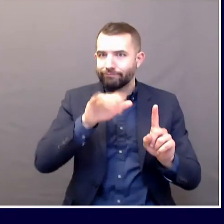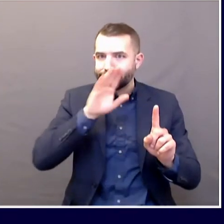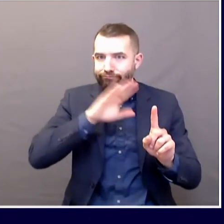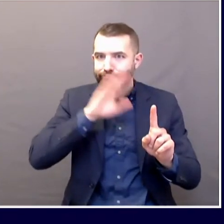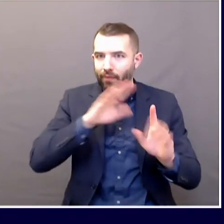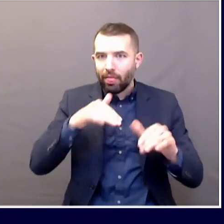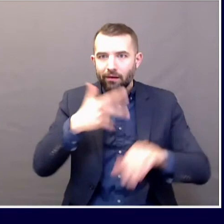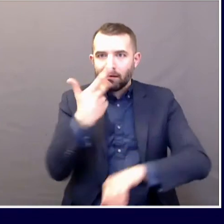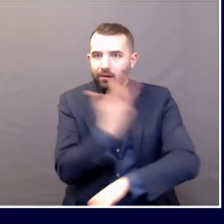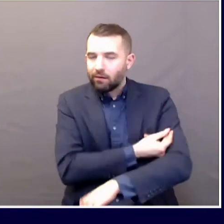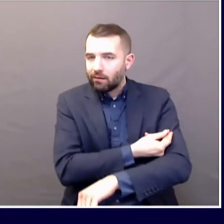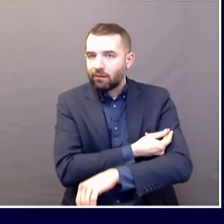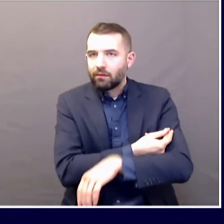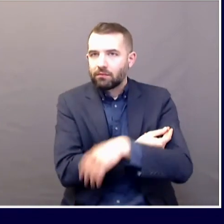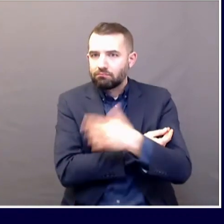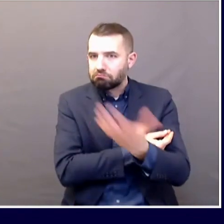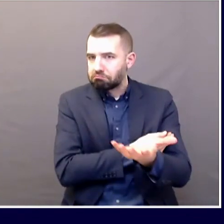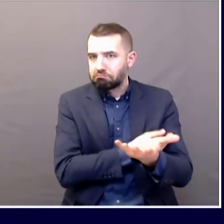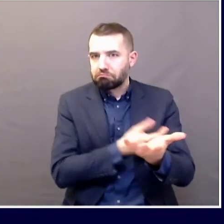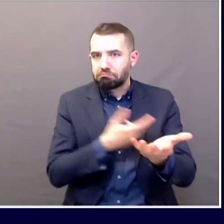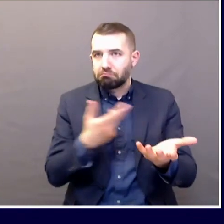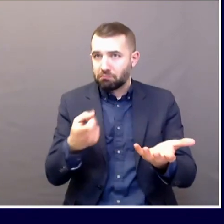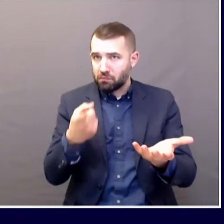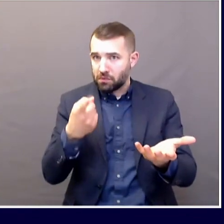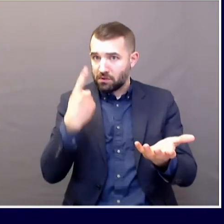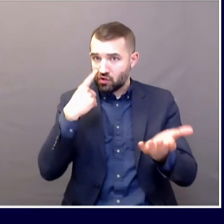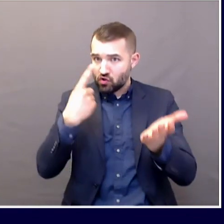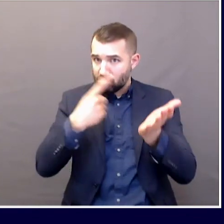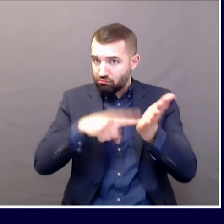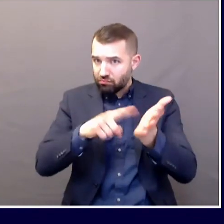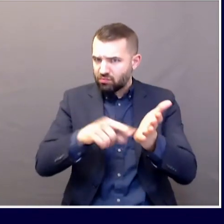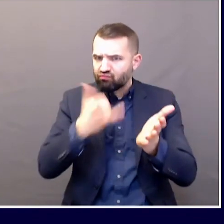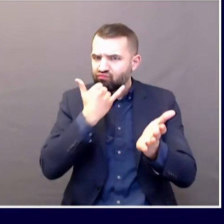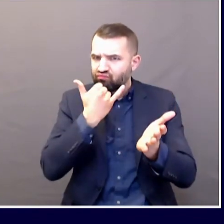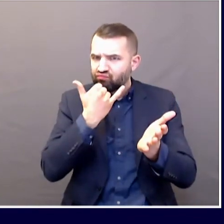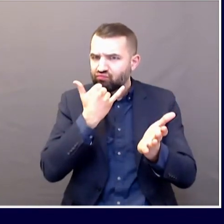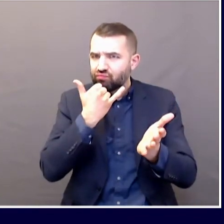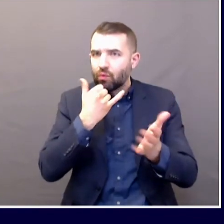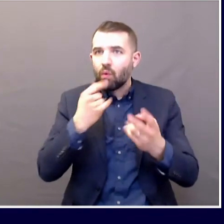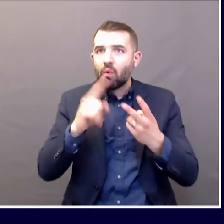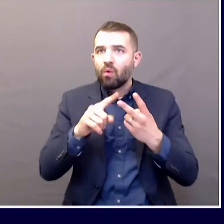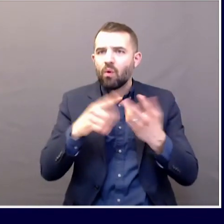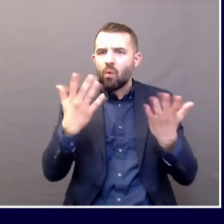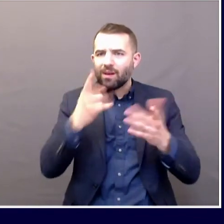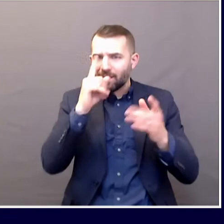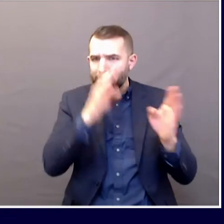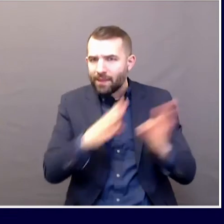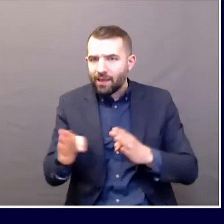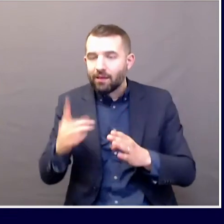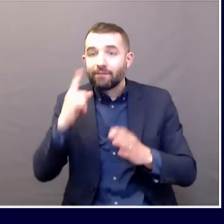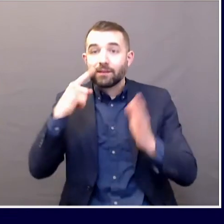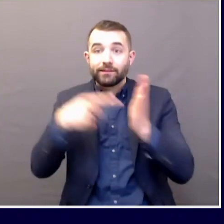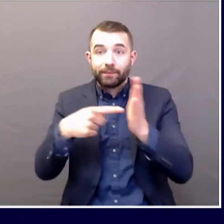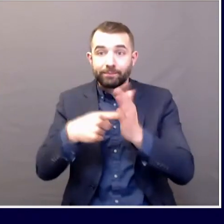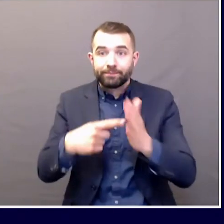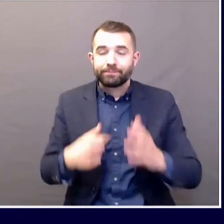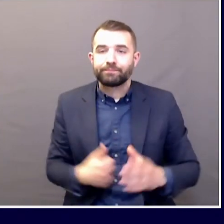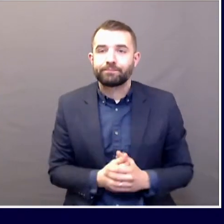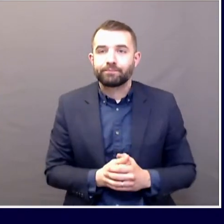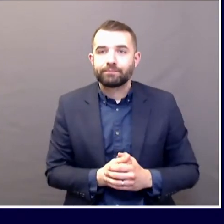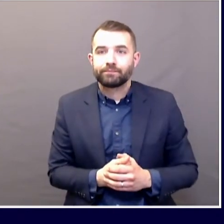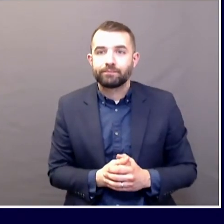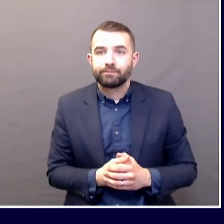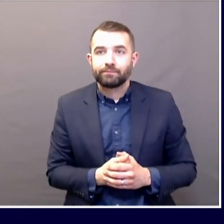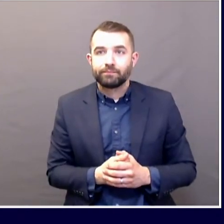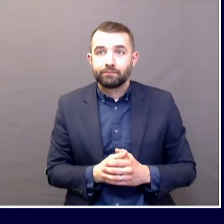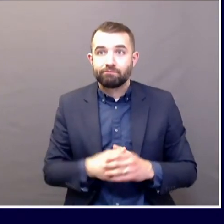if the state is looking into that at all, if there's a plan for it. I think for one example, one issue we're hearing, and this is a very